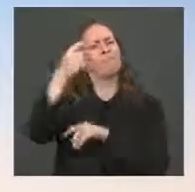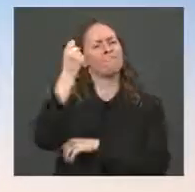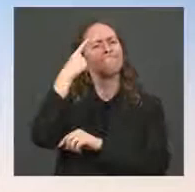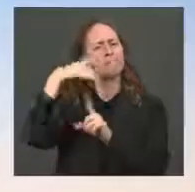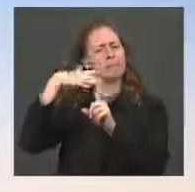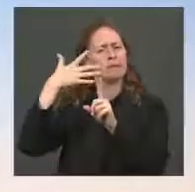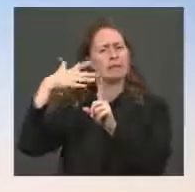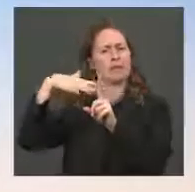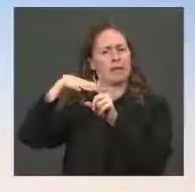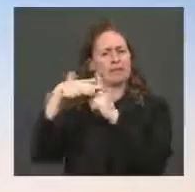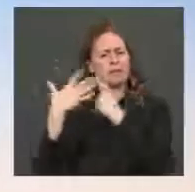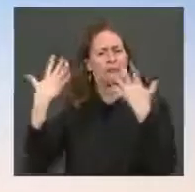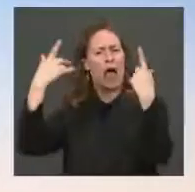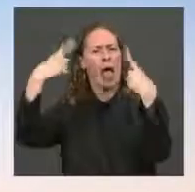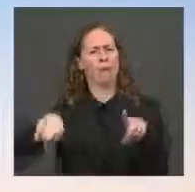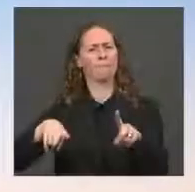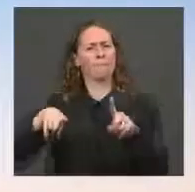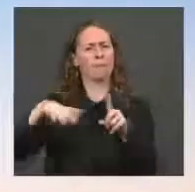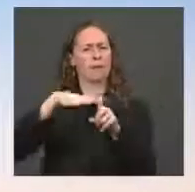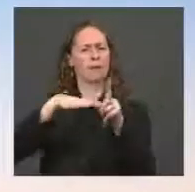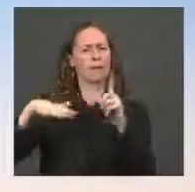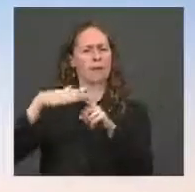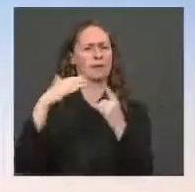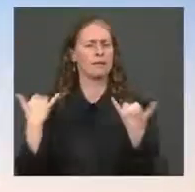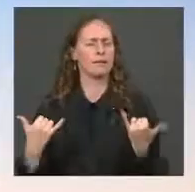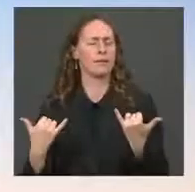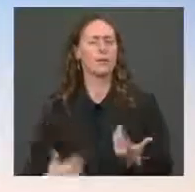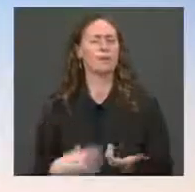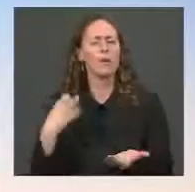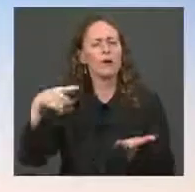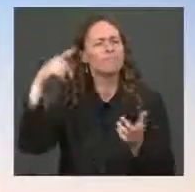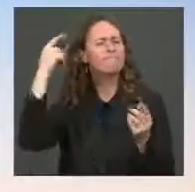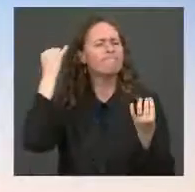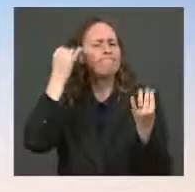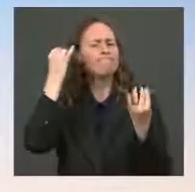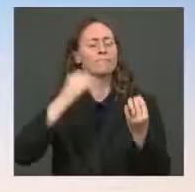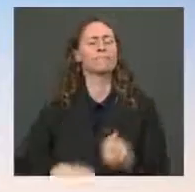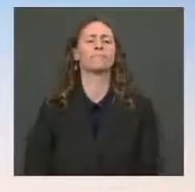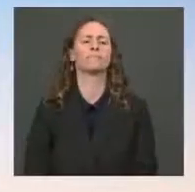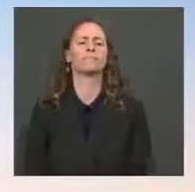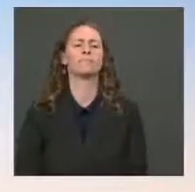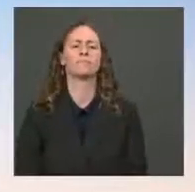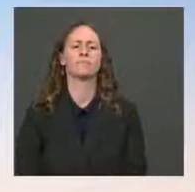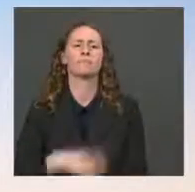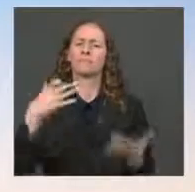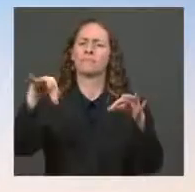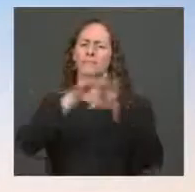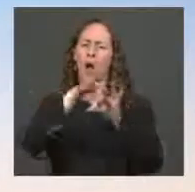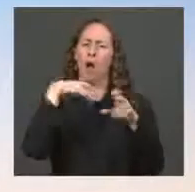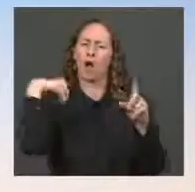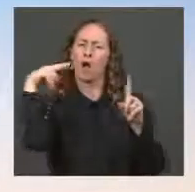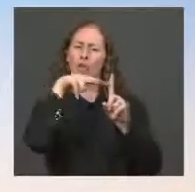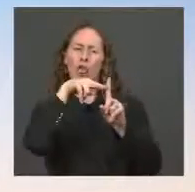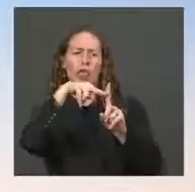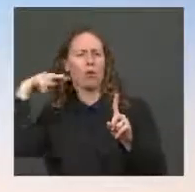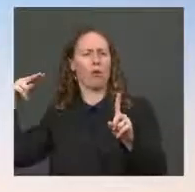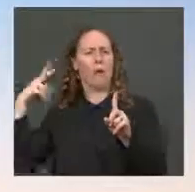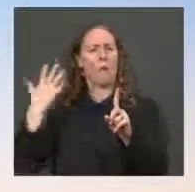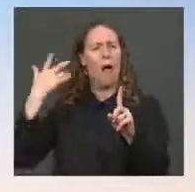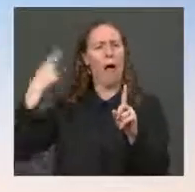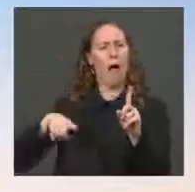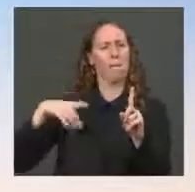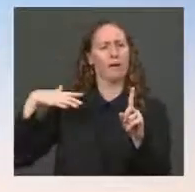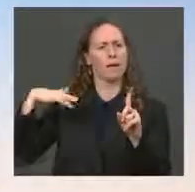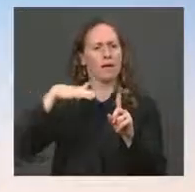context of this period in time, of time in history that we're discussing and is outlined or covered in portions of this book.